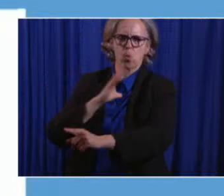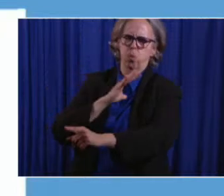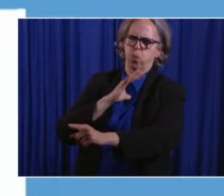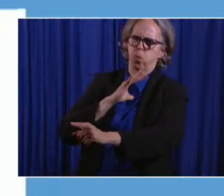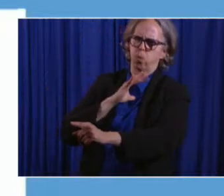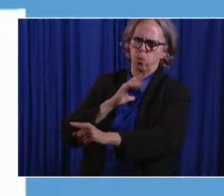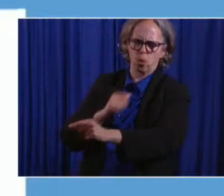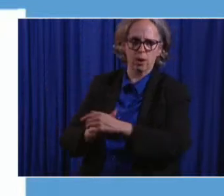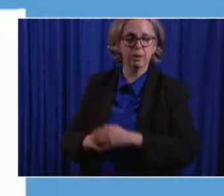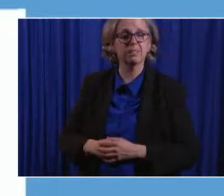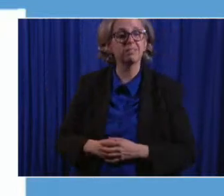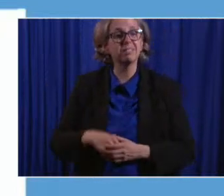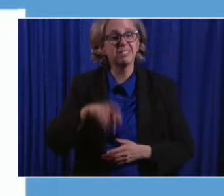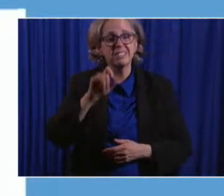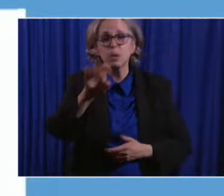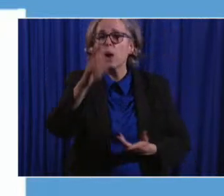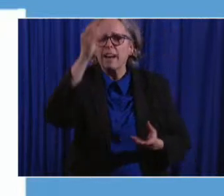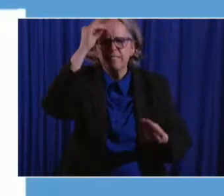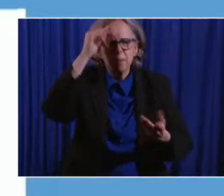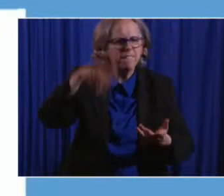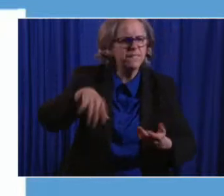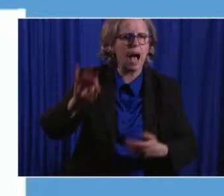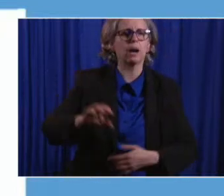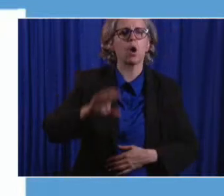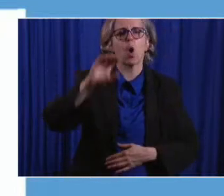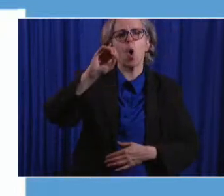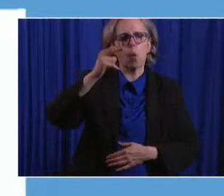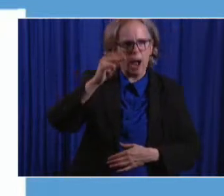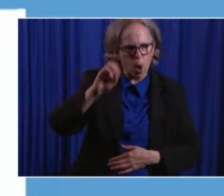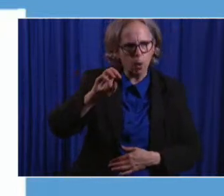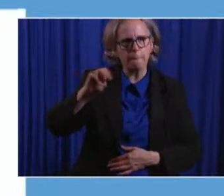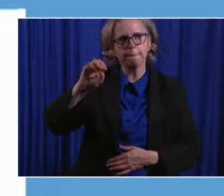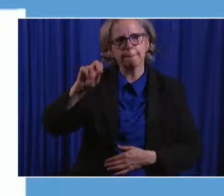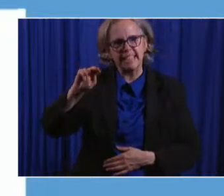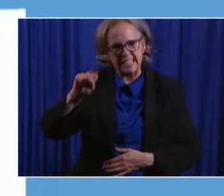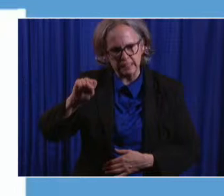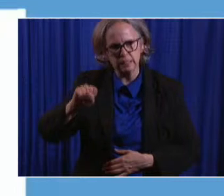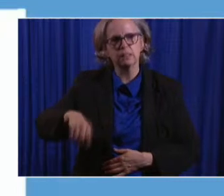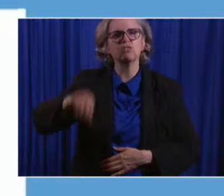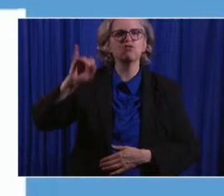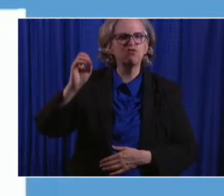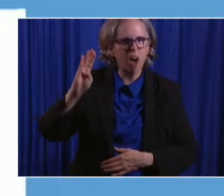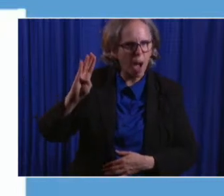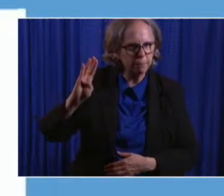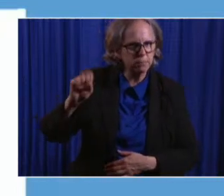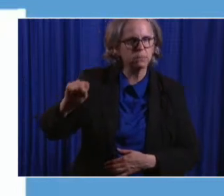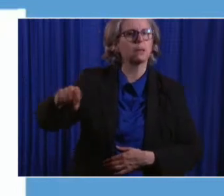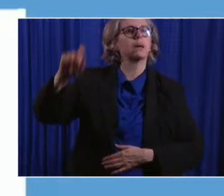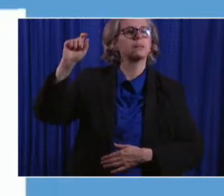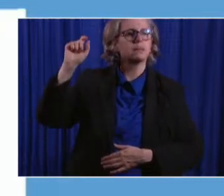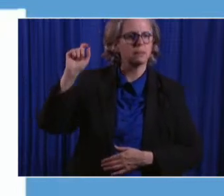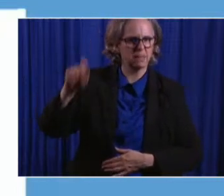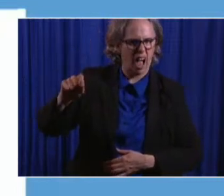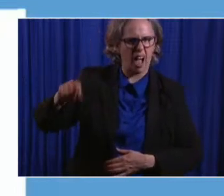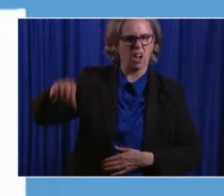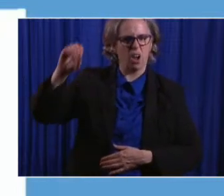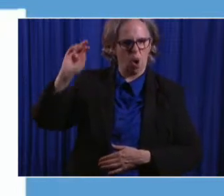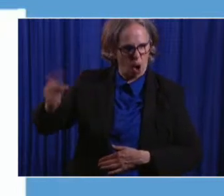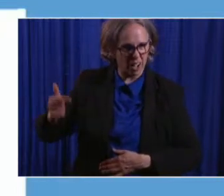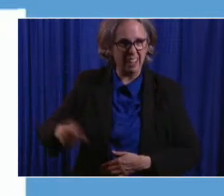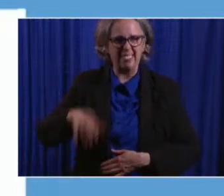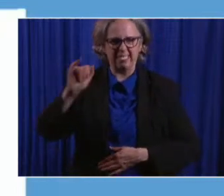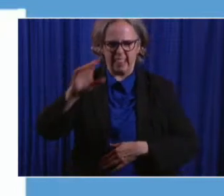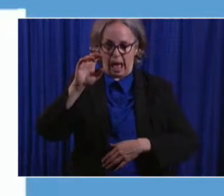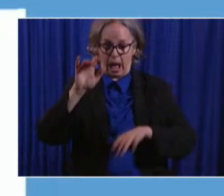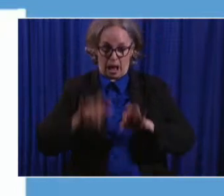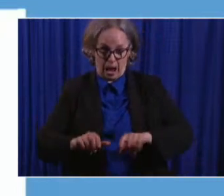Jobs, there are more than 99,000 jobs that pay $50,000 a year or more. And this is the place that you can go to earn